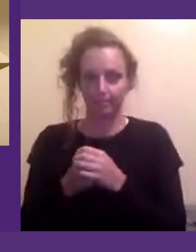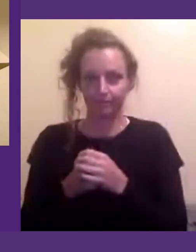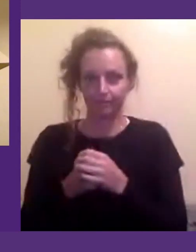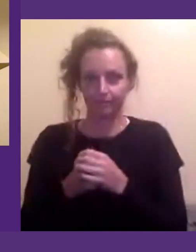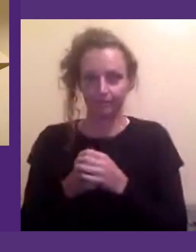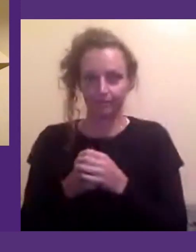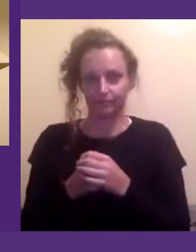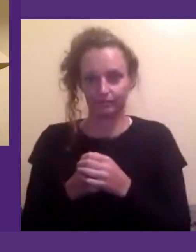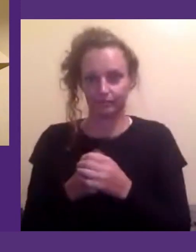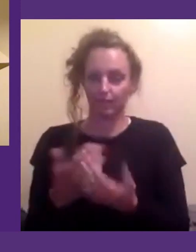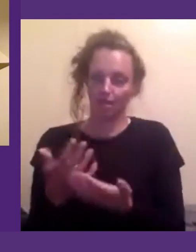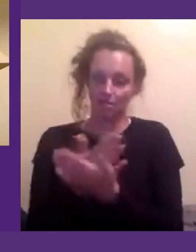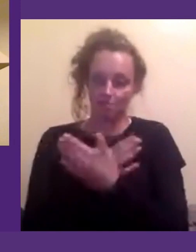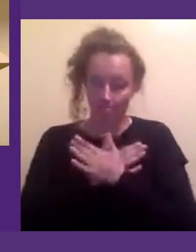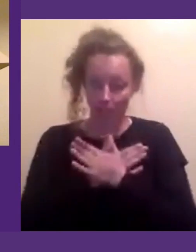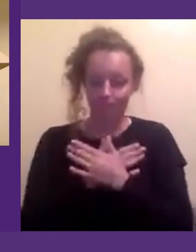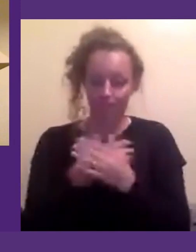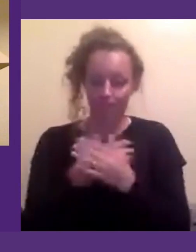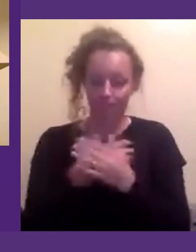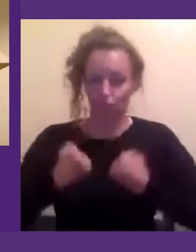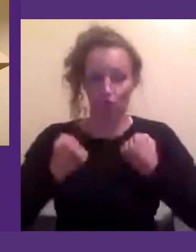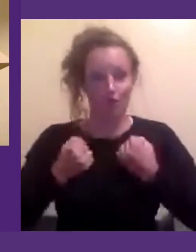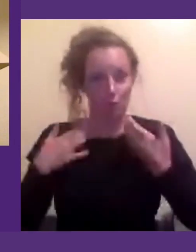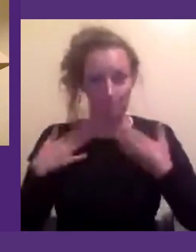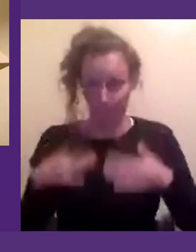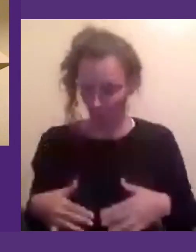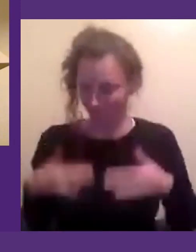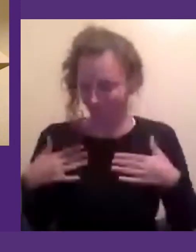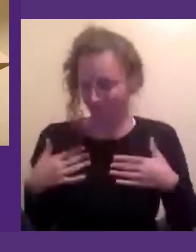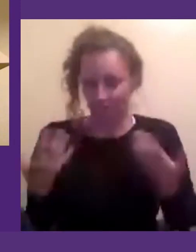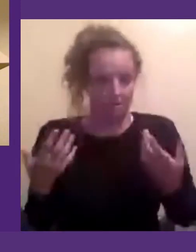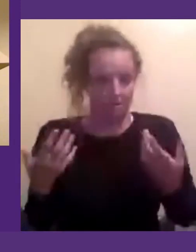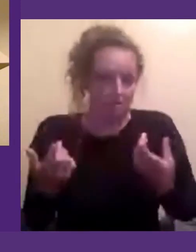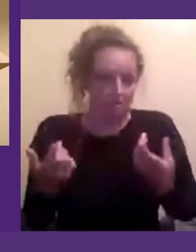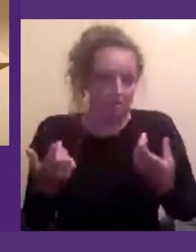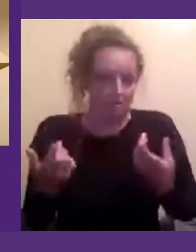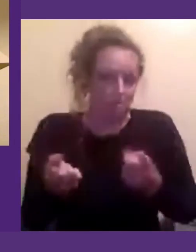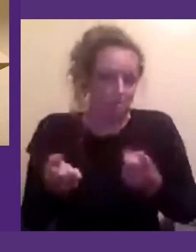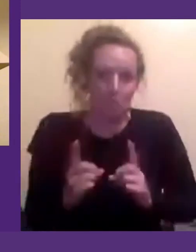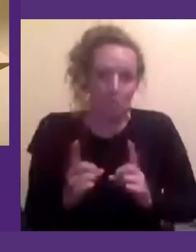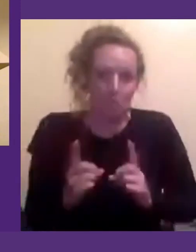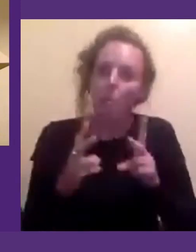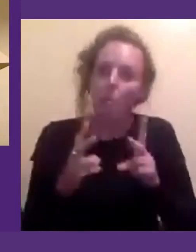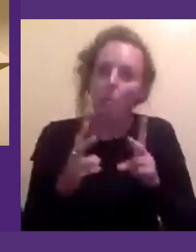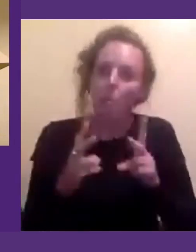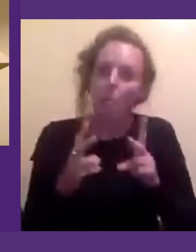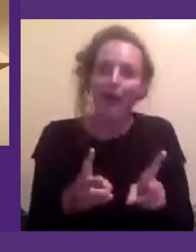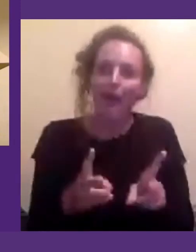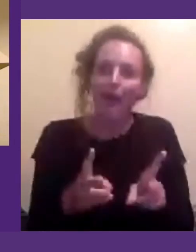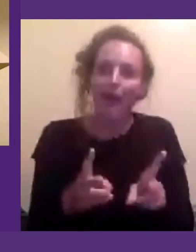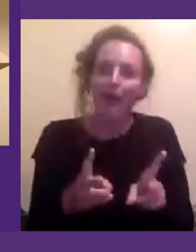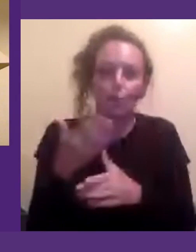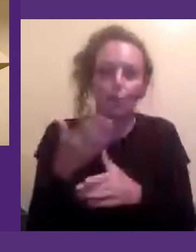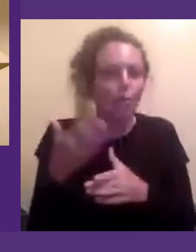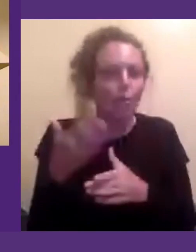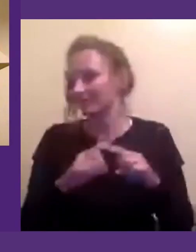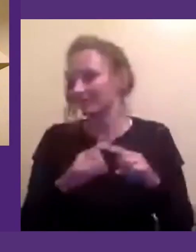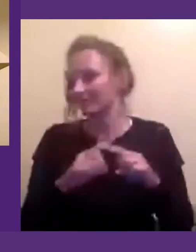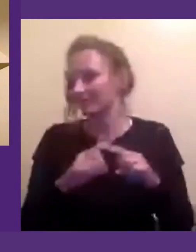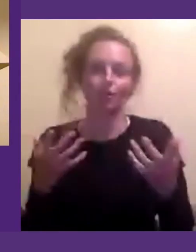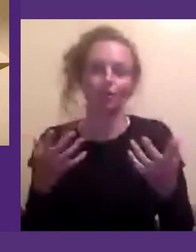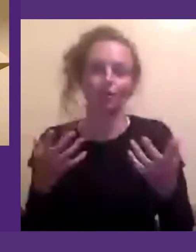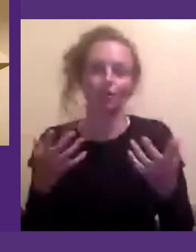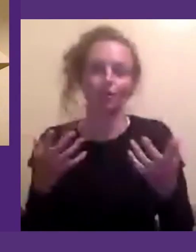works, because all our bodies are miracles and they give us life. We wouldn't be here without them.